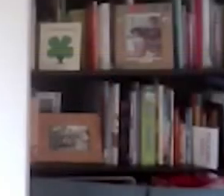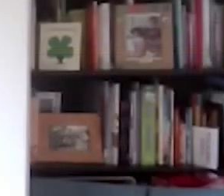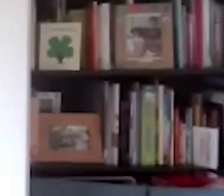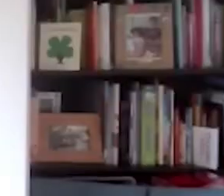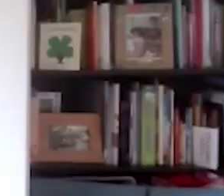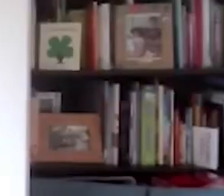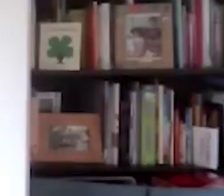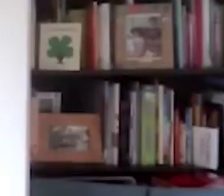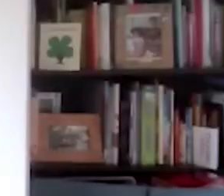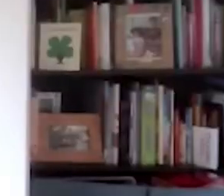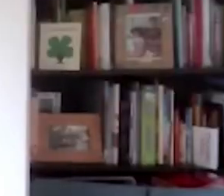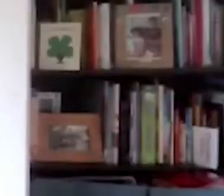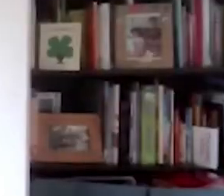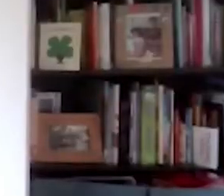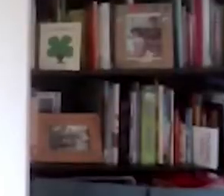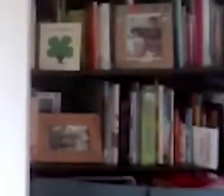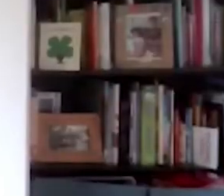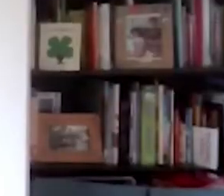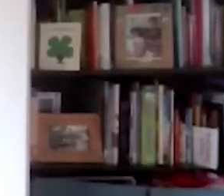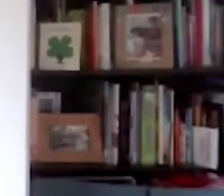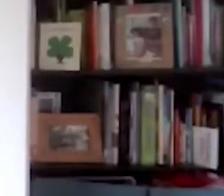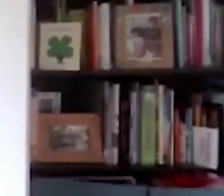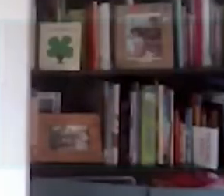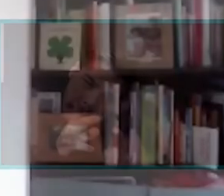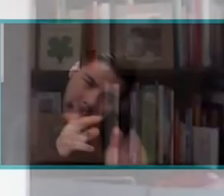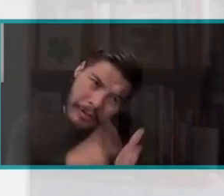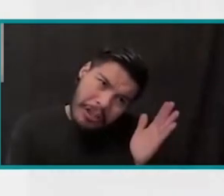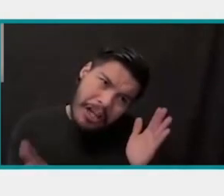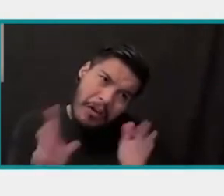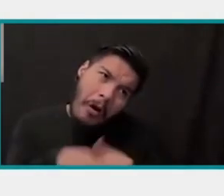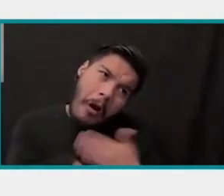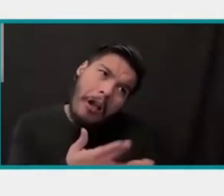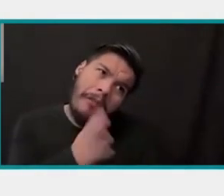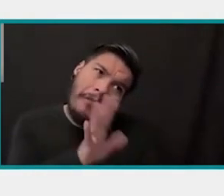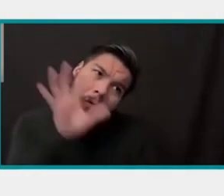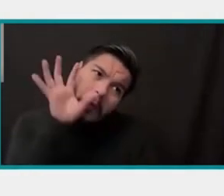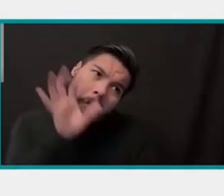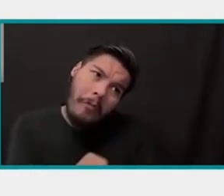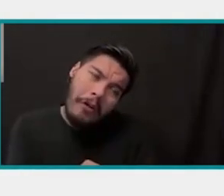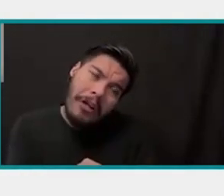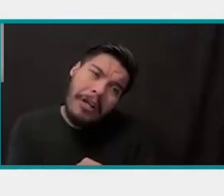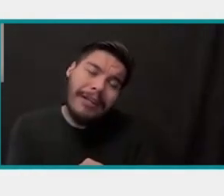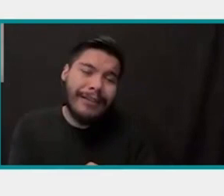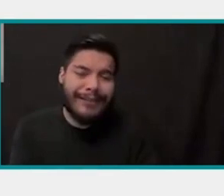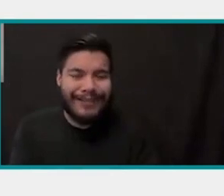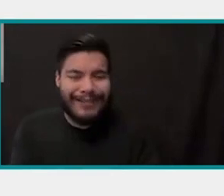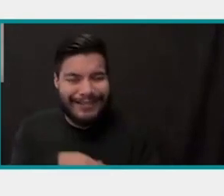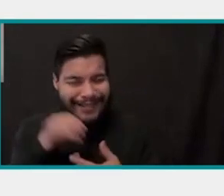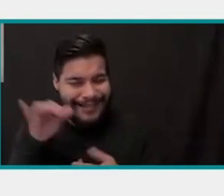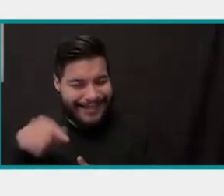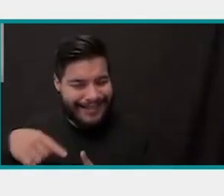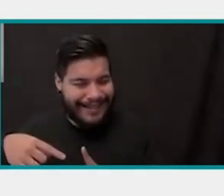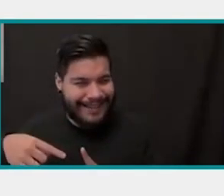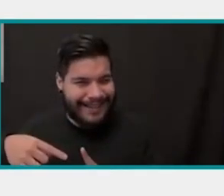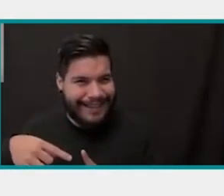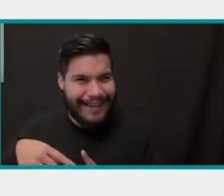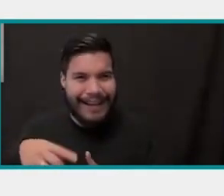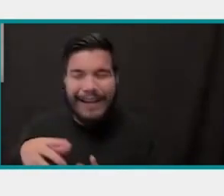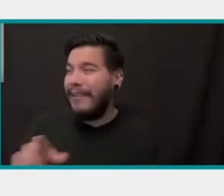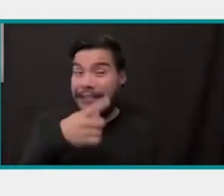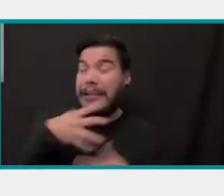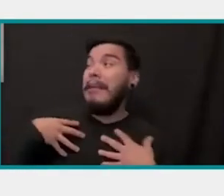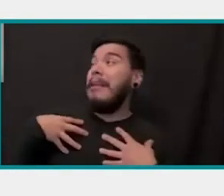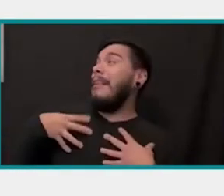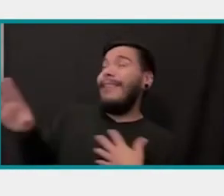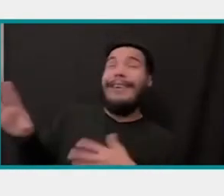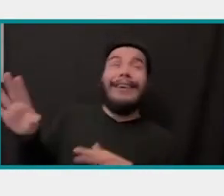with expert guests. Unlearning is the only safe place to tackle the taboo conversations and questions that most hosts are